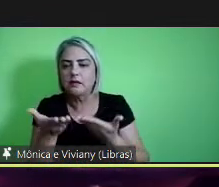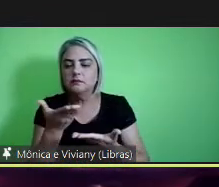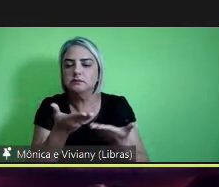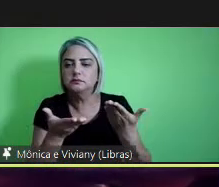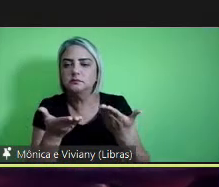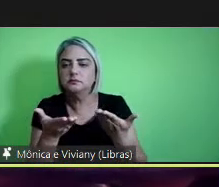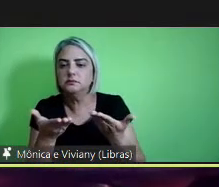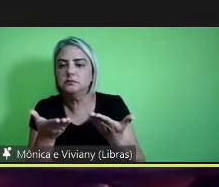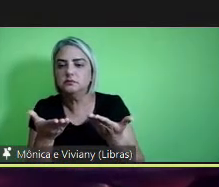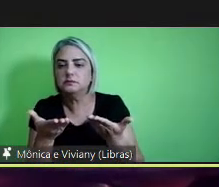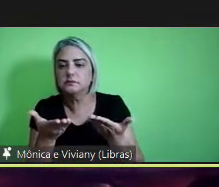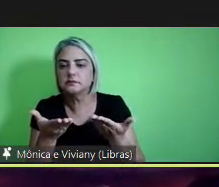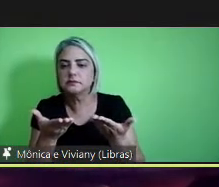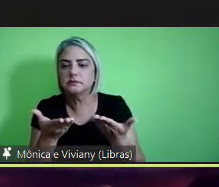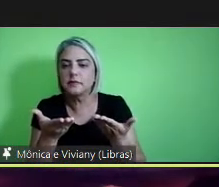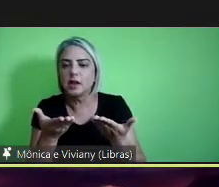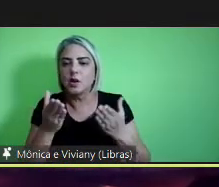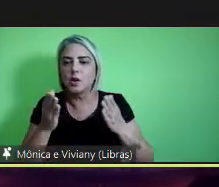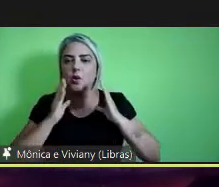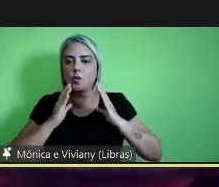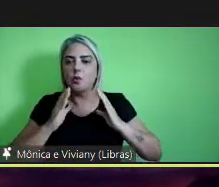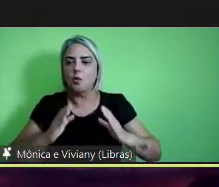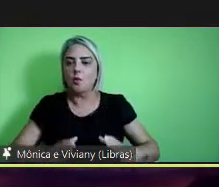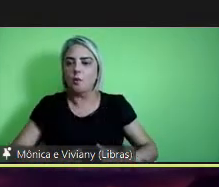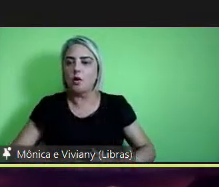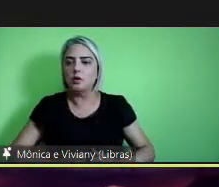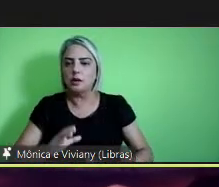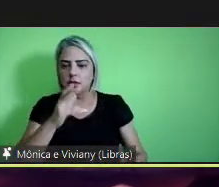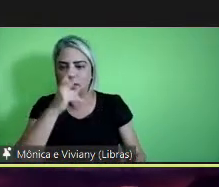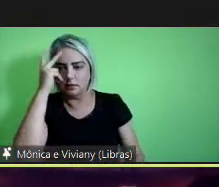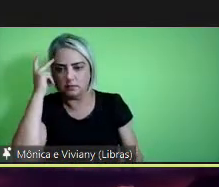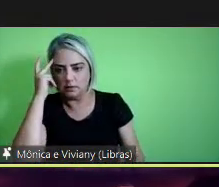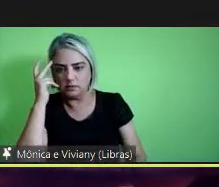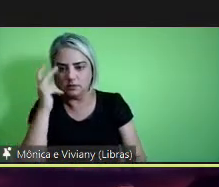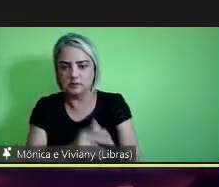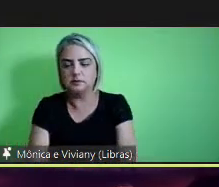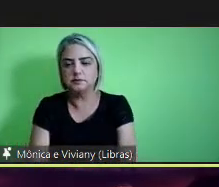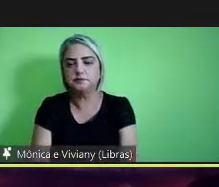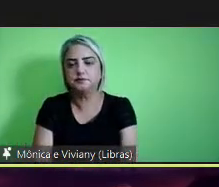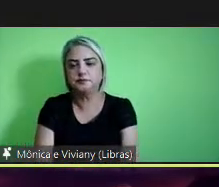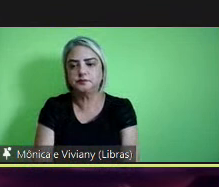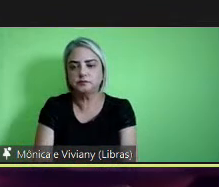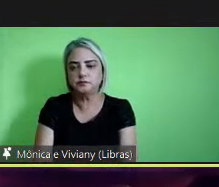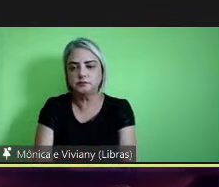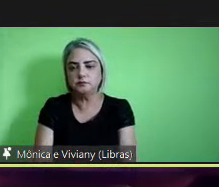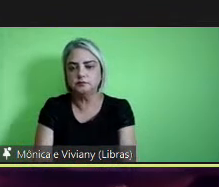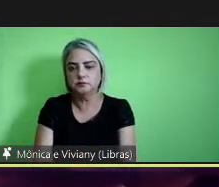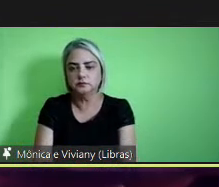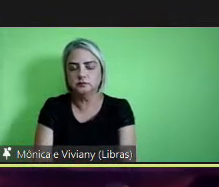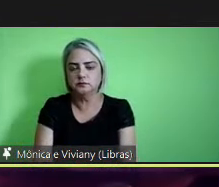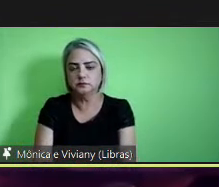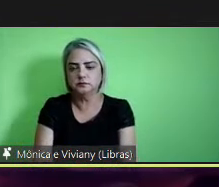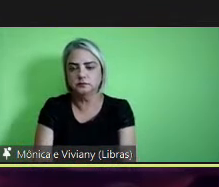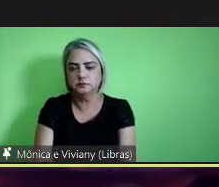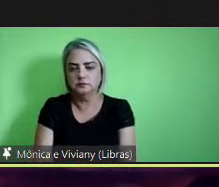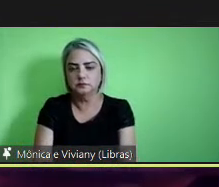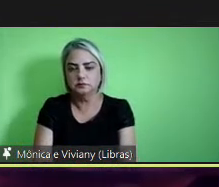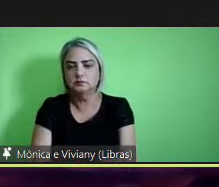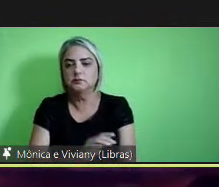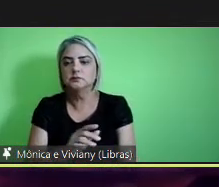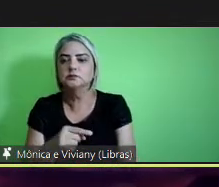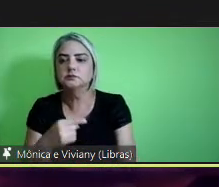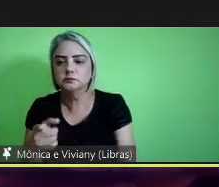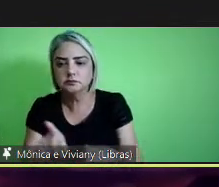clients. And some of those other individuals may well be faith leaders, respected members of